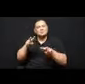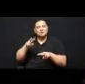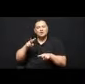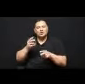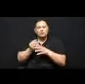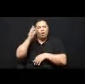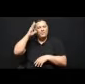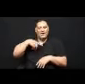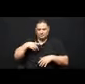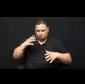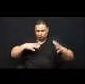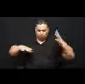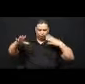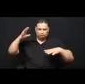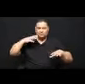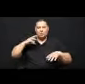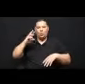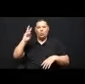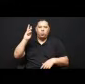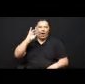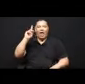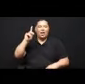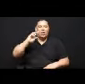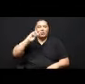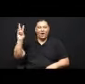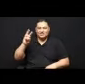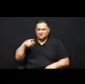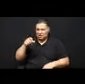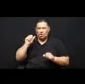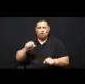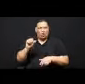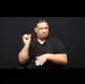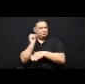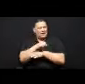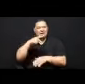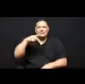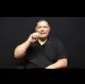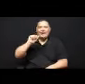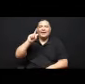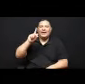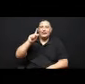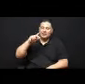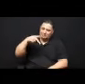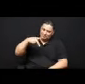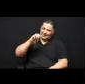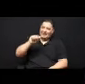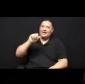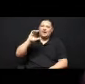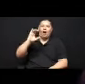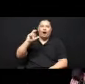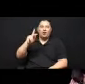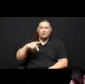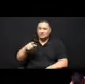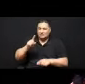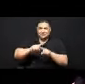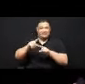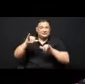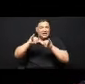put peacocks to shame. They came in all sizes, long and thin, short and thick.